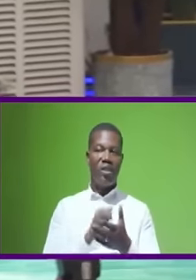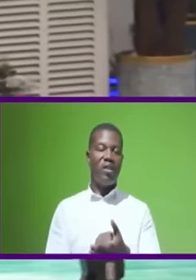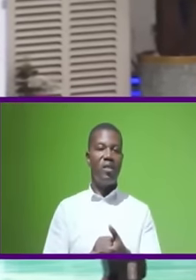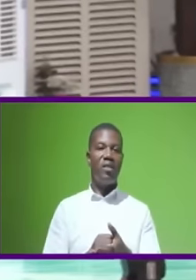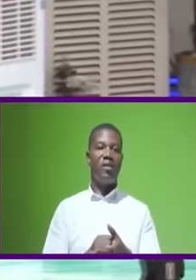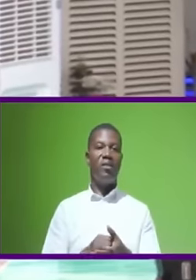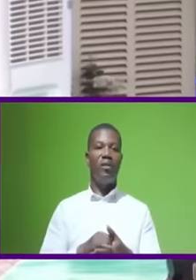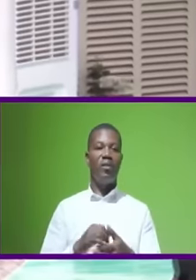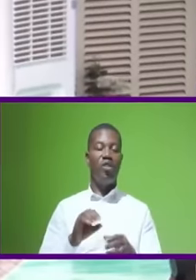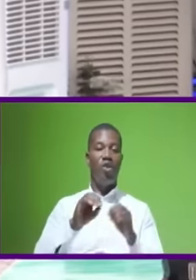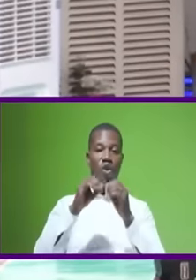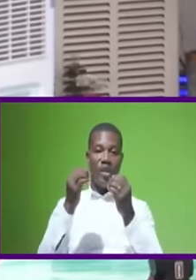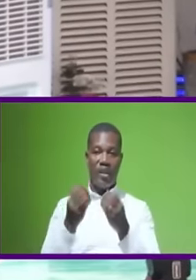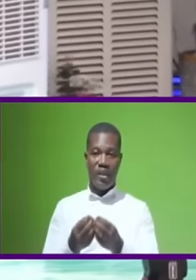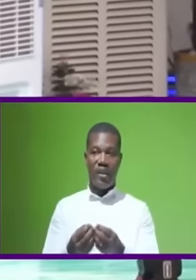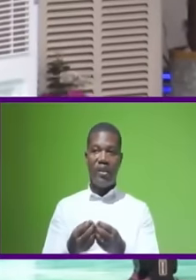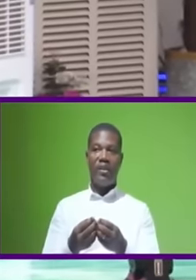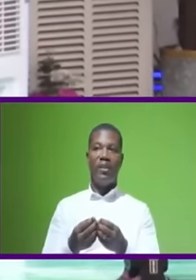hodo.